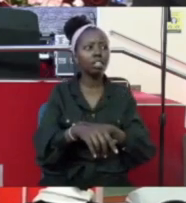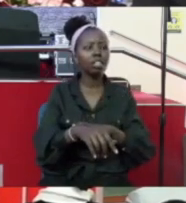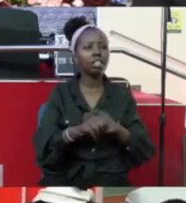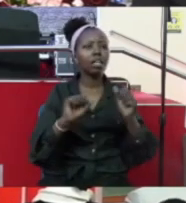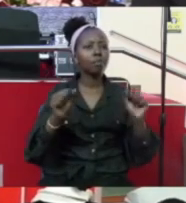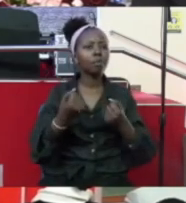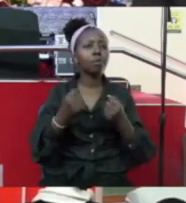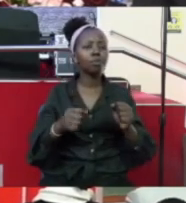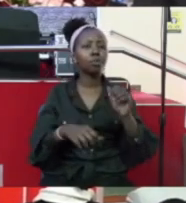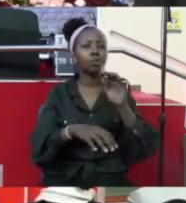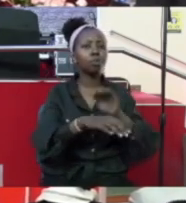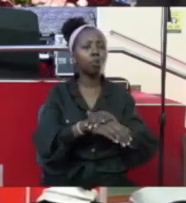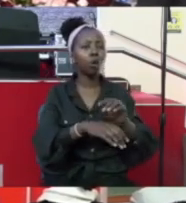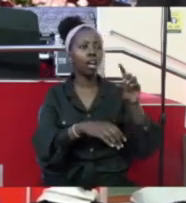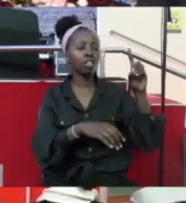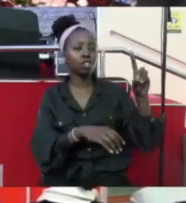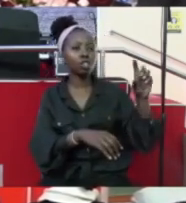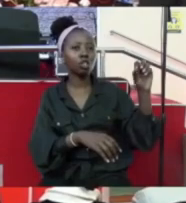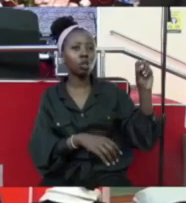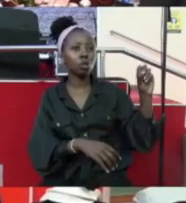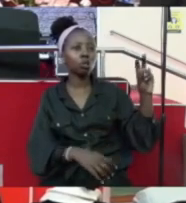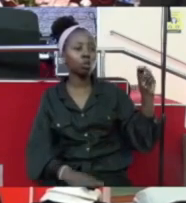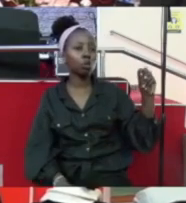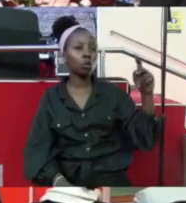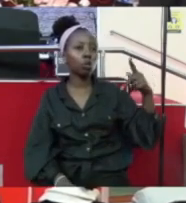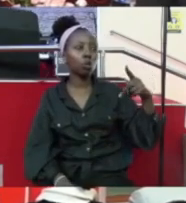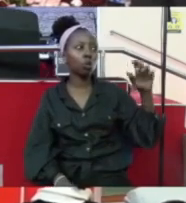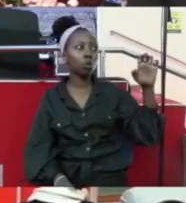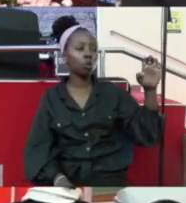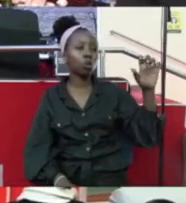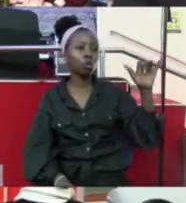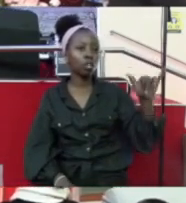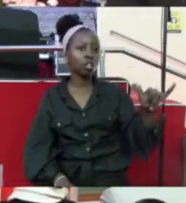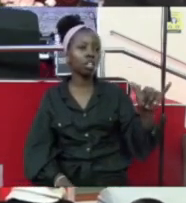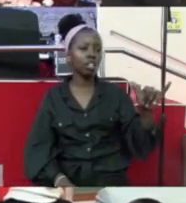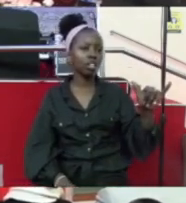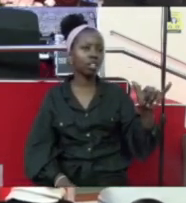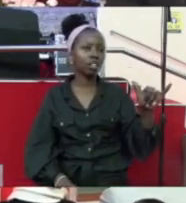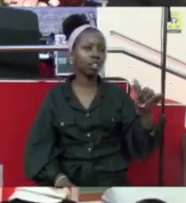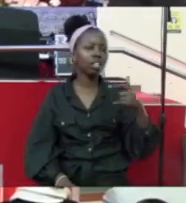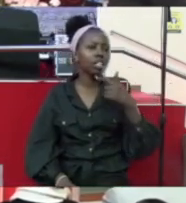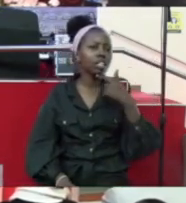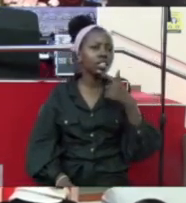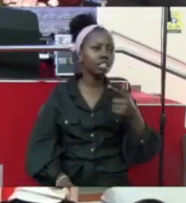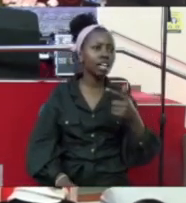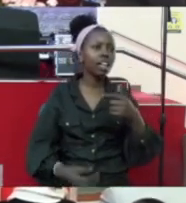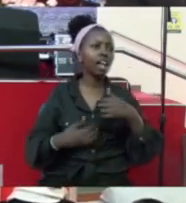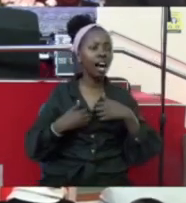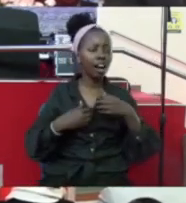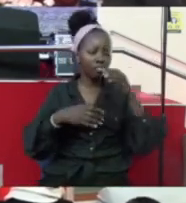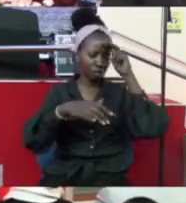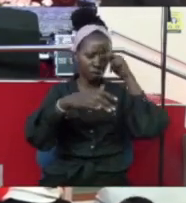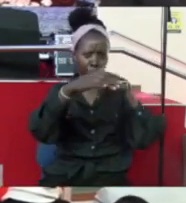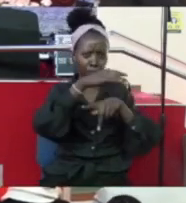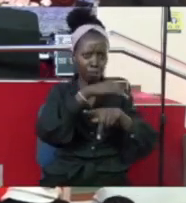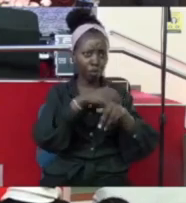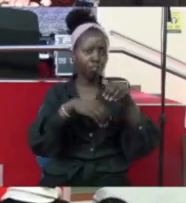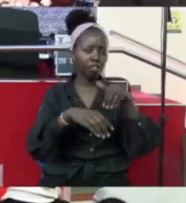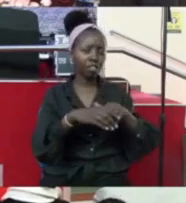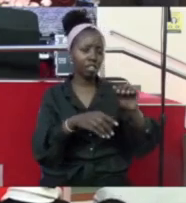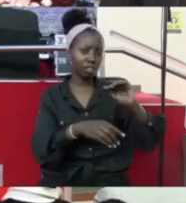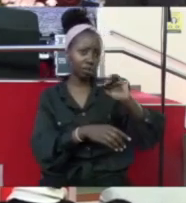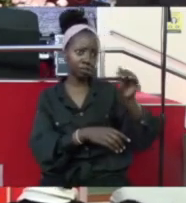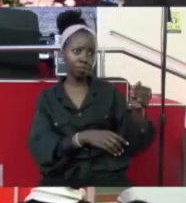kwa sababu wakati angewapata wale punda, is the one who told him there is a servant of God, there is a prophet in this town. Yeye ndiye alimwambia kwamba